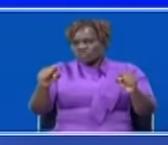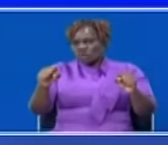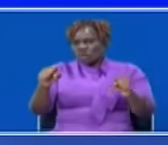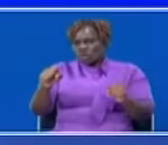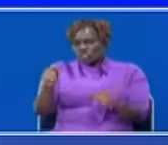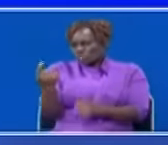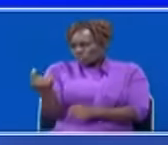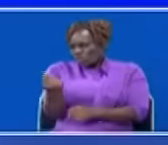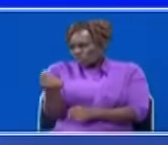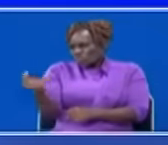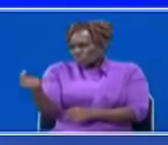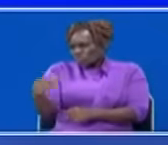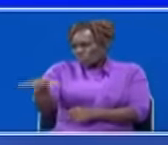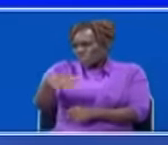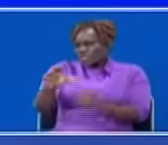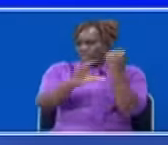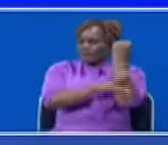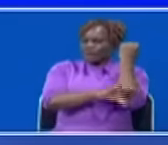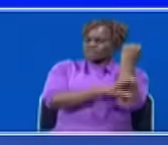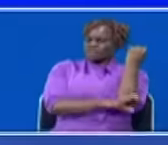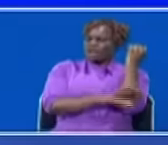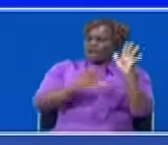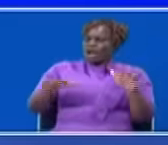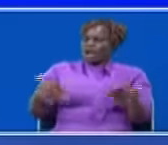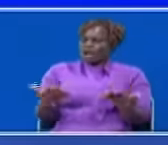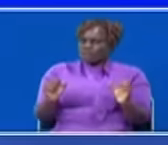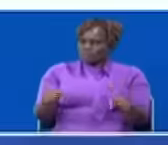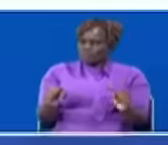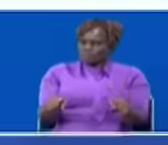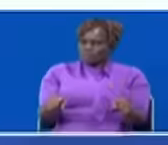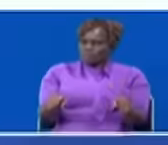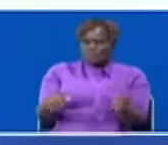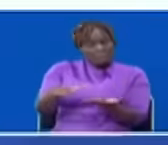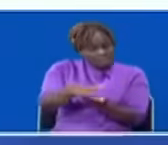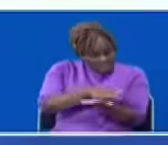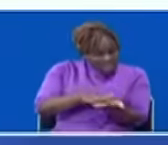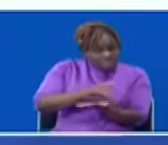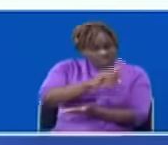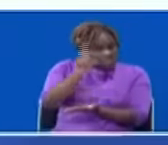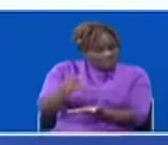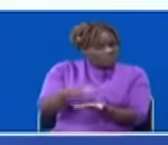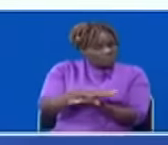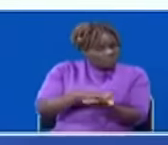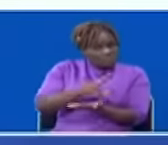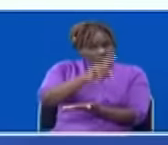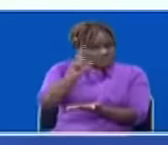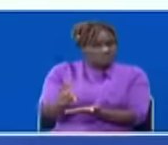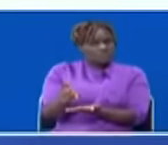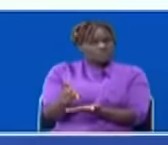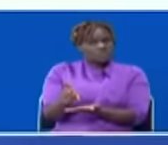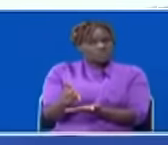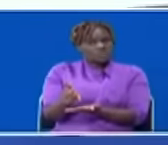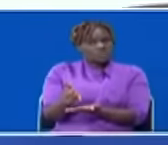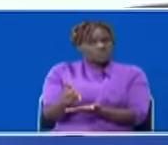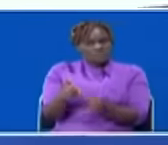small pockets of the country? How come? That's fundamental. To be honest, that's fundamental. And you're raising some fundamental questions. It's a fundamental